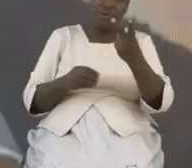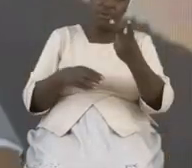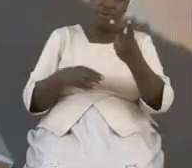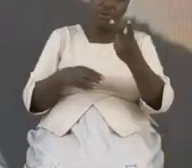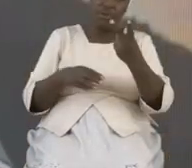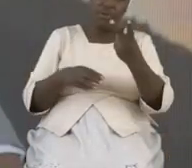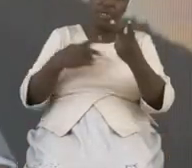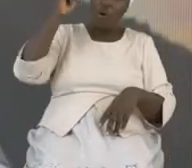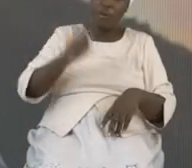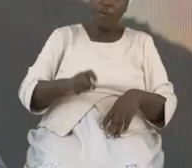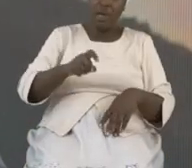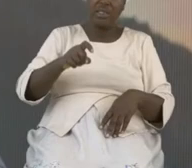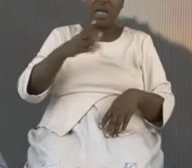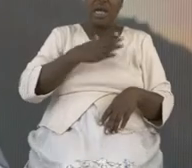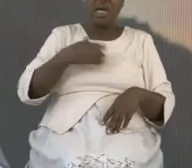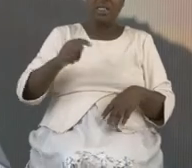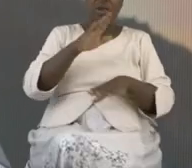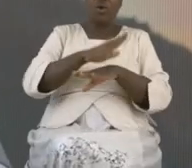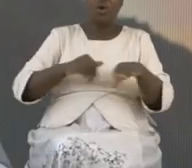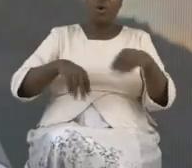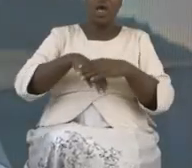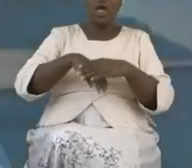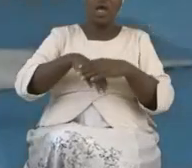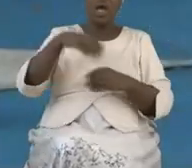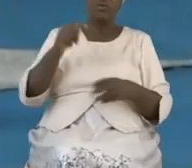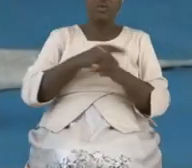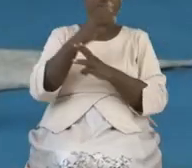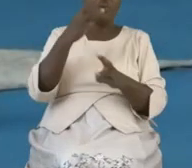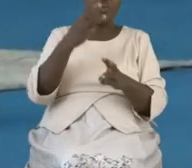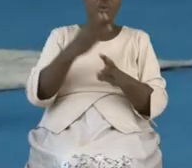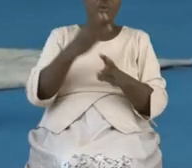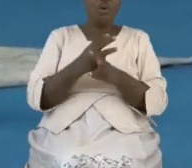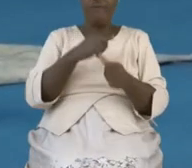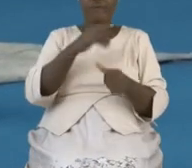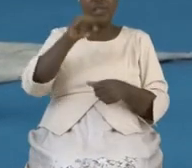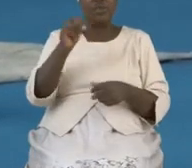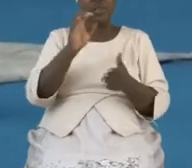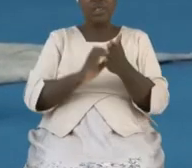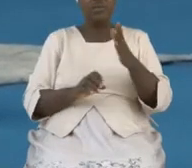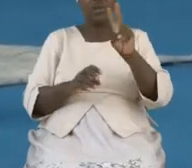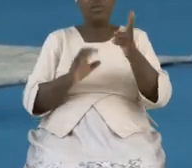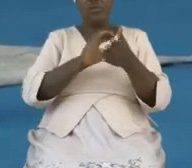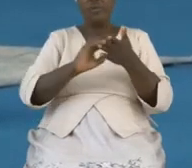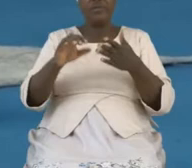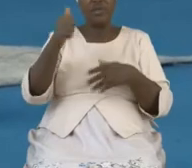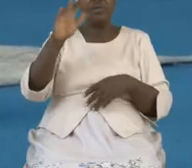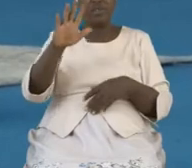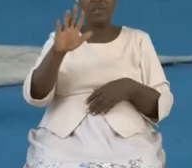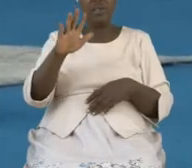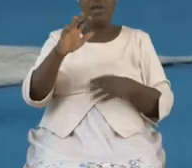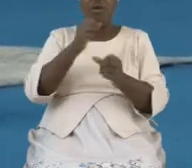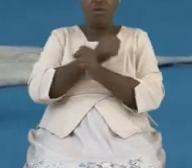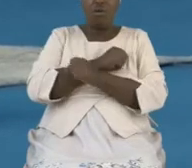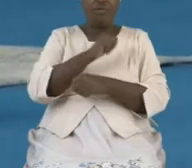out of the world. 1 John chapter 2, verse 15. Love not the world. That's